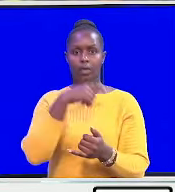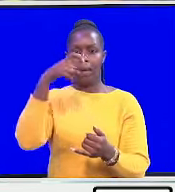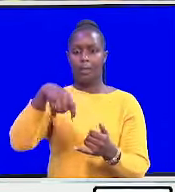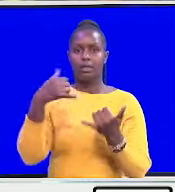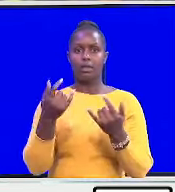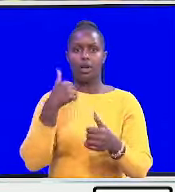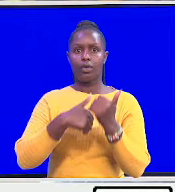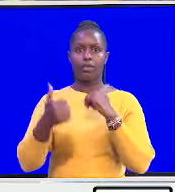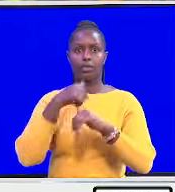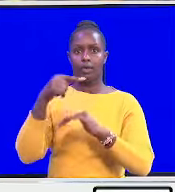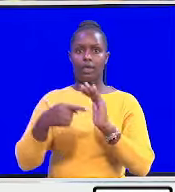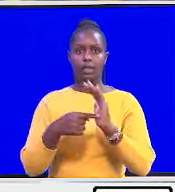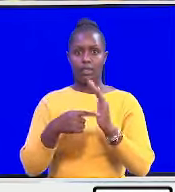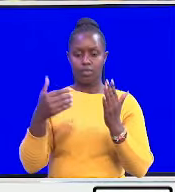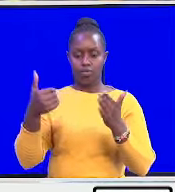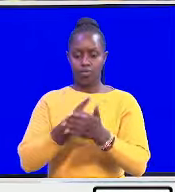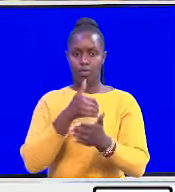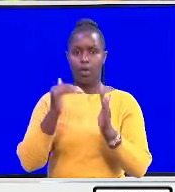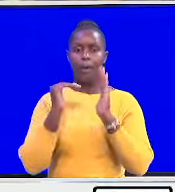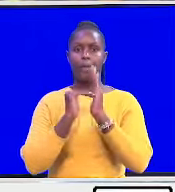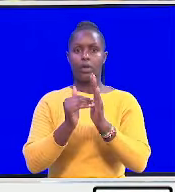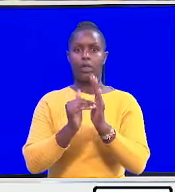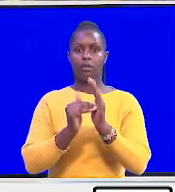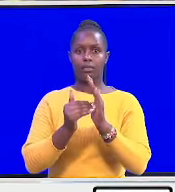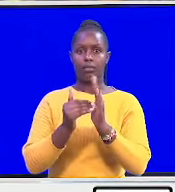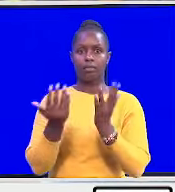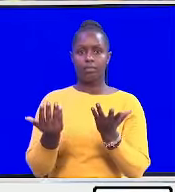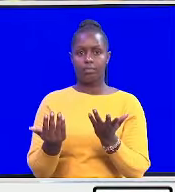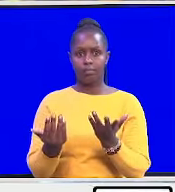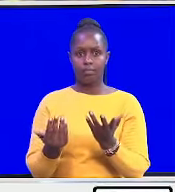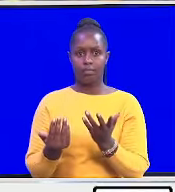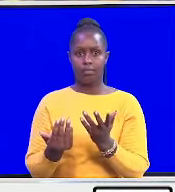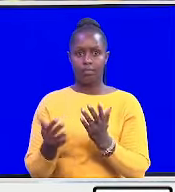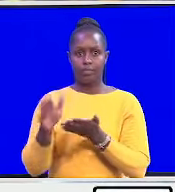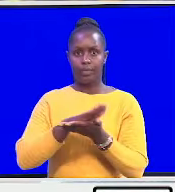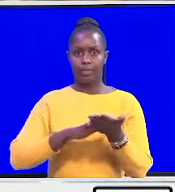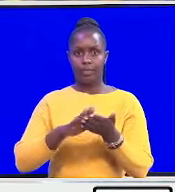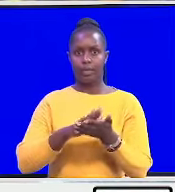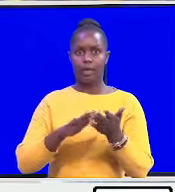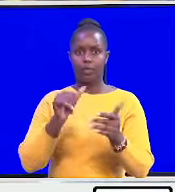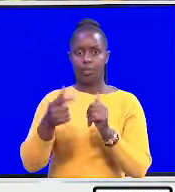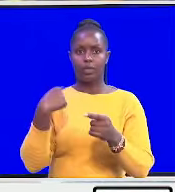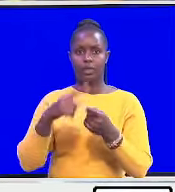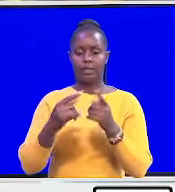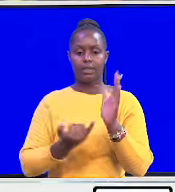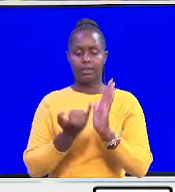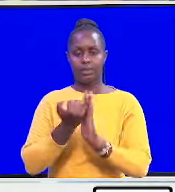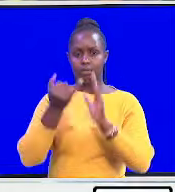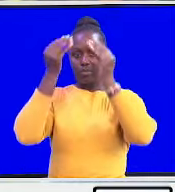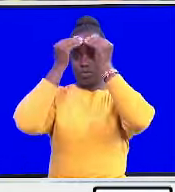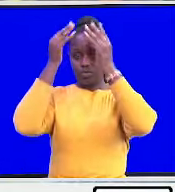we must now reject this new oppressive university funding model placed on the shoulders of our students and their